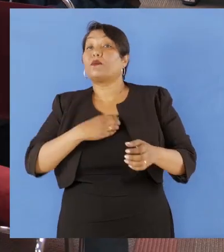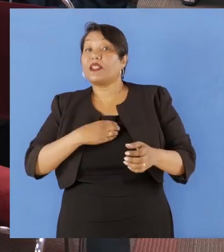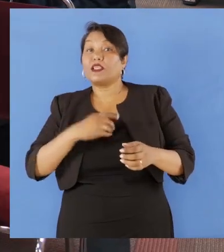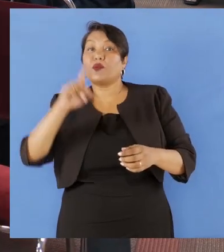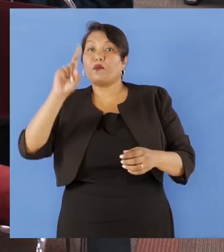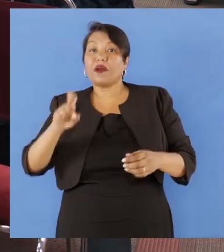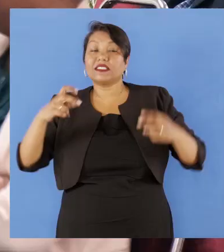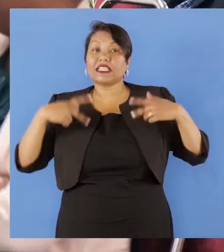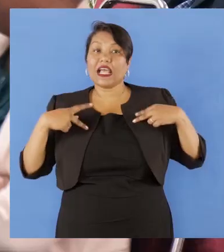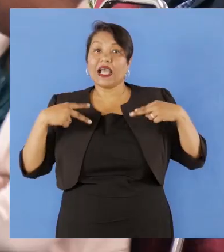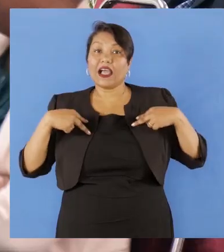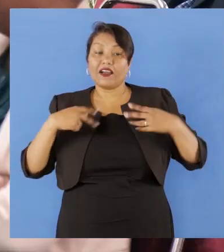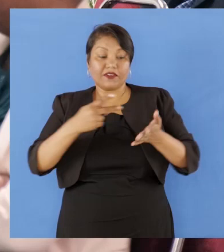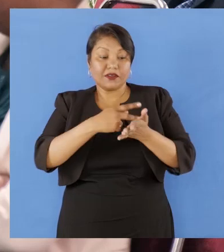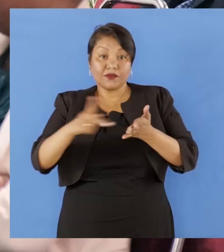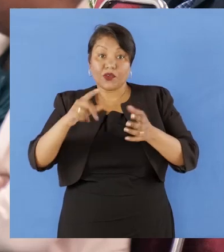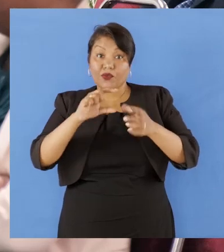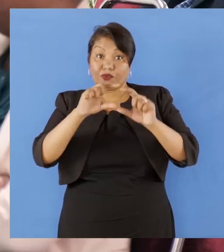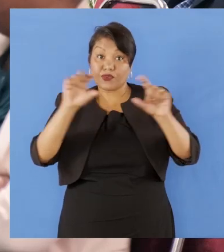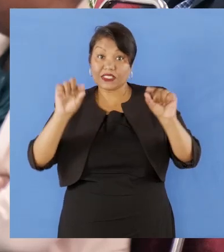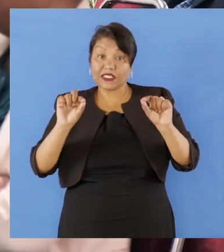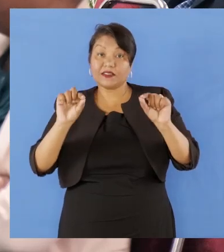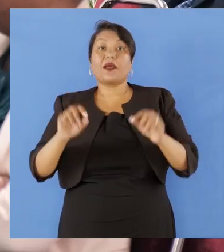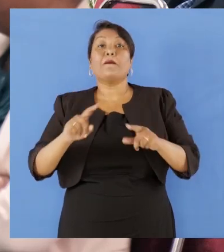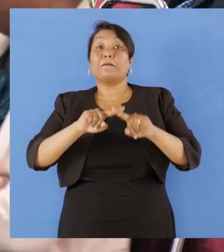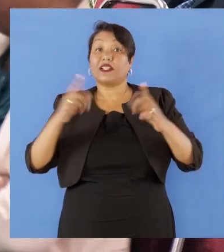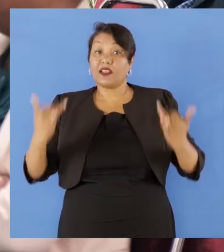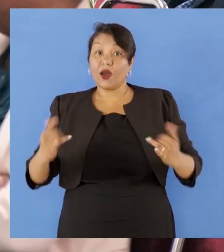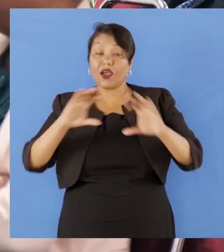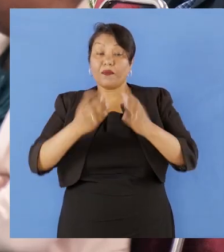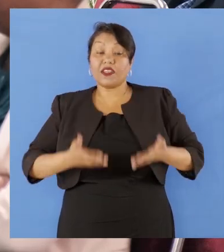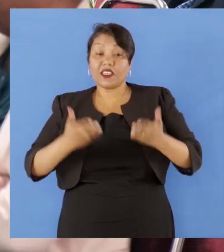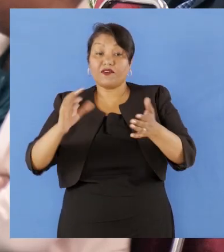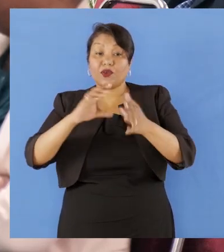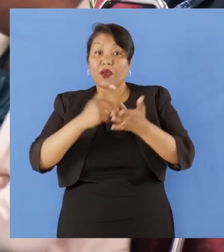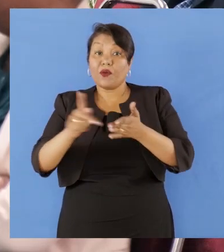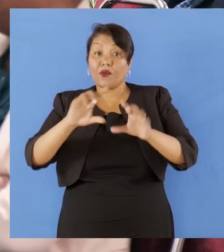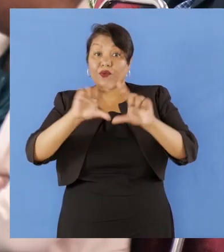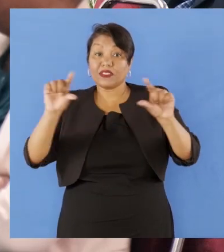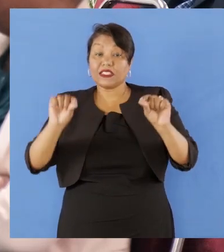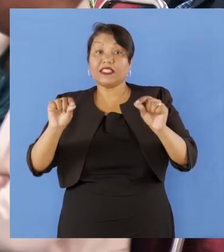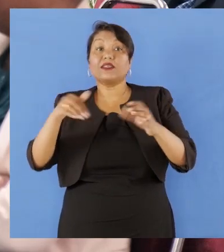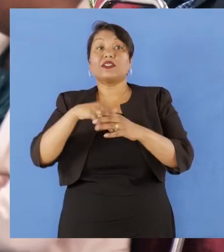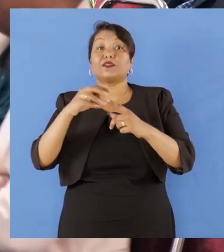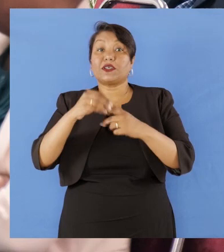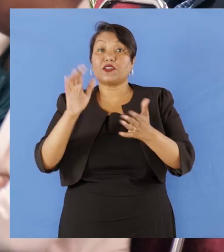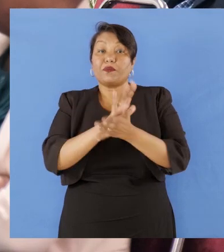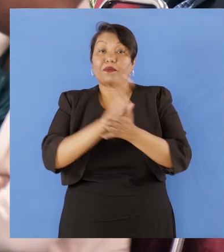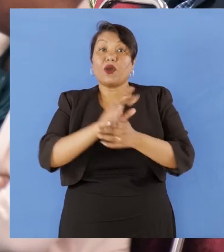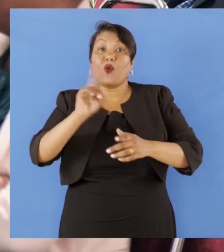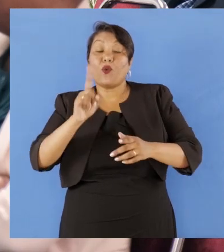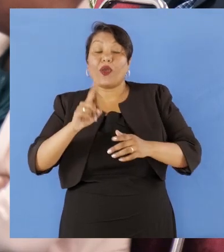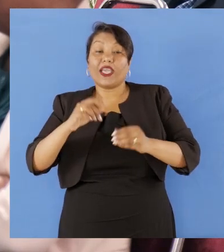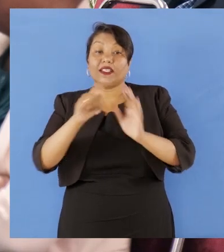problems. That is one thing. Now, because consumer affairs, you mentioned that you have to have your receipt, but people are providing